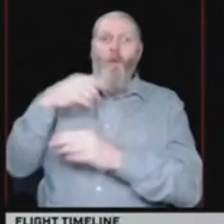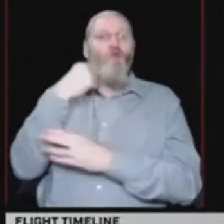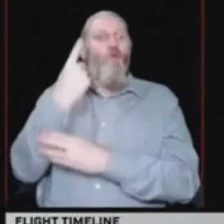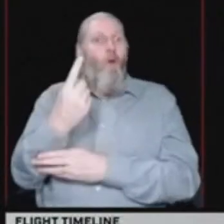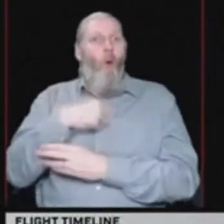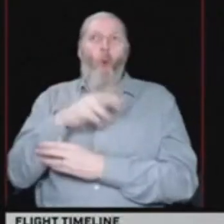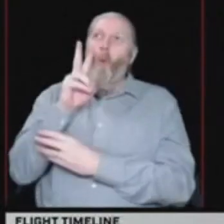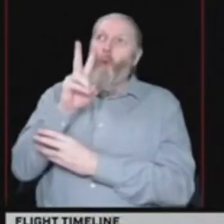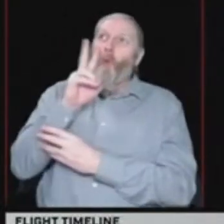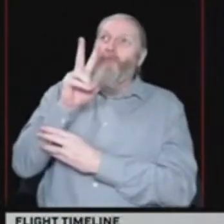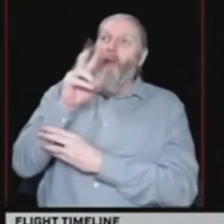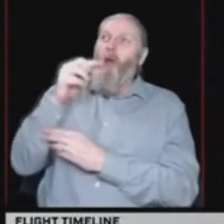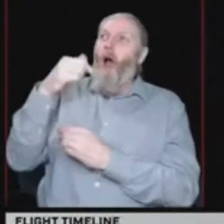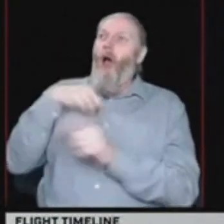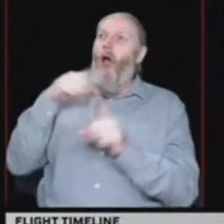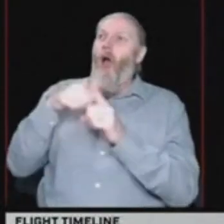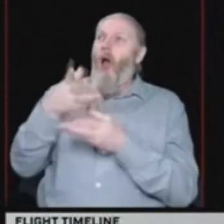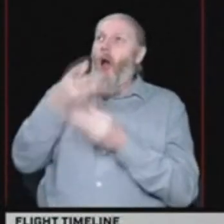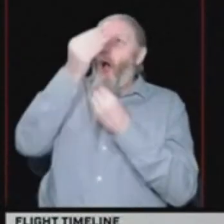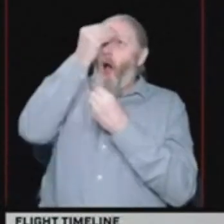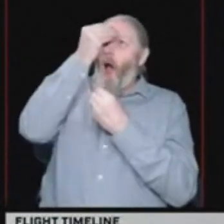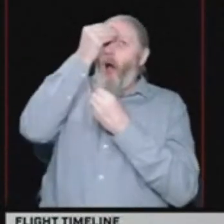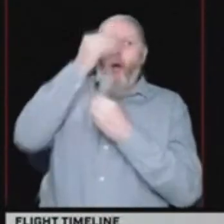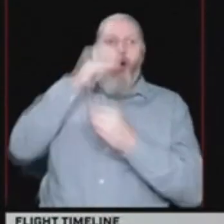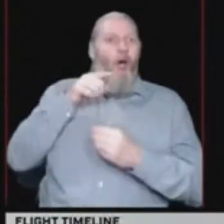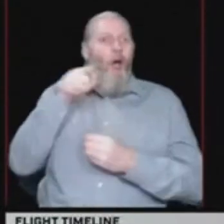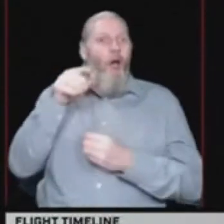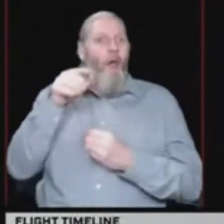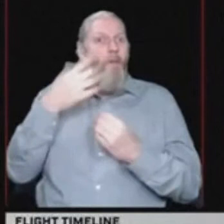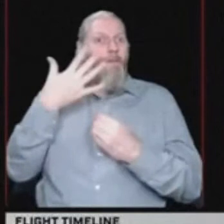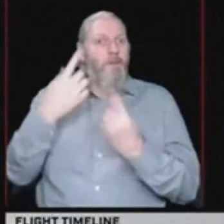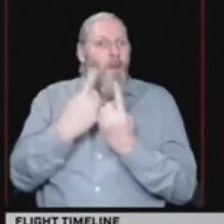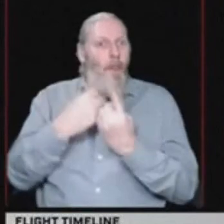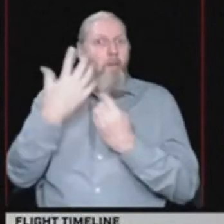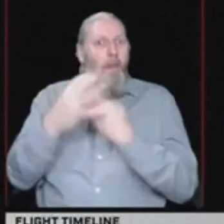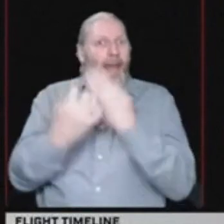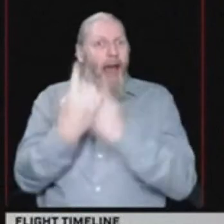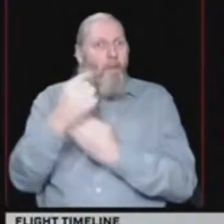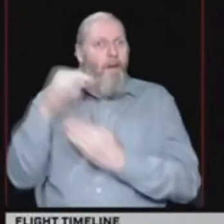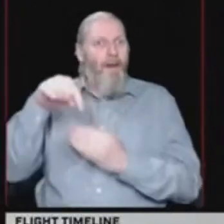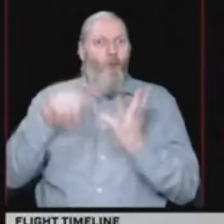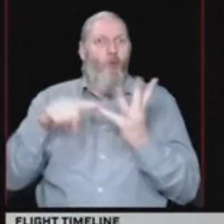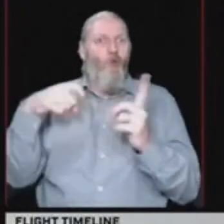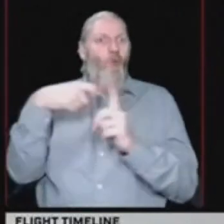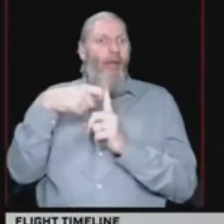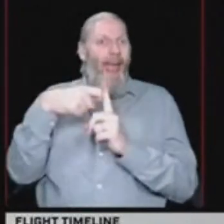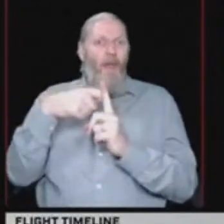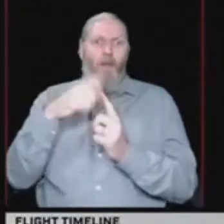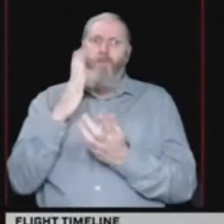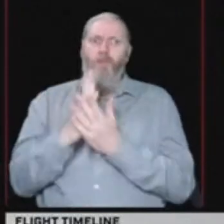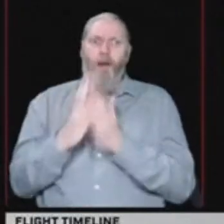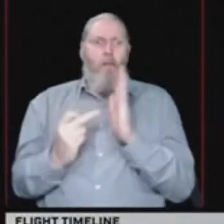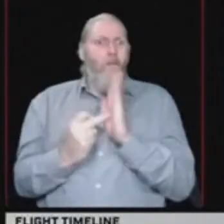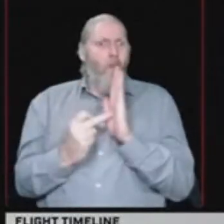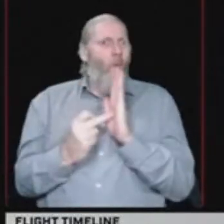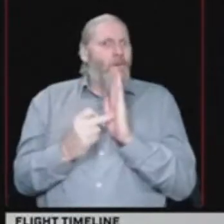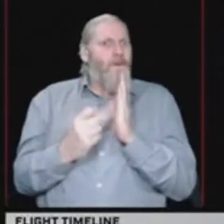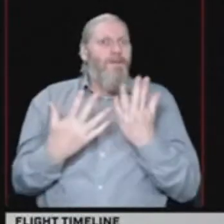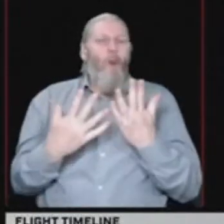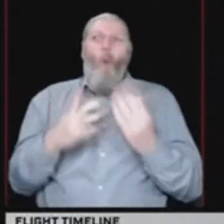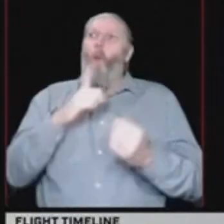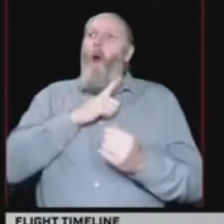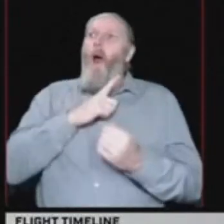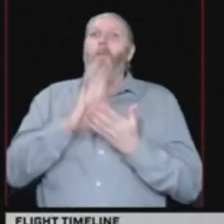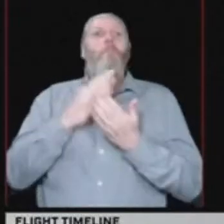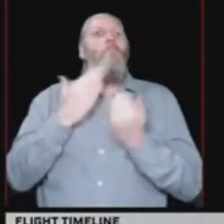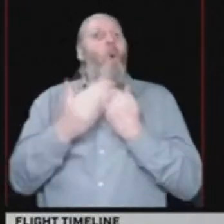space launches are something that happen from the UK. I think that's incredibly important. It brings more people into the business. You asked